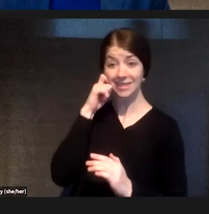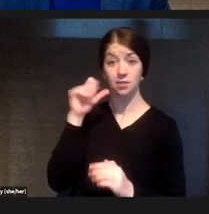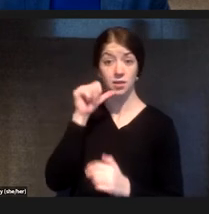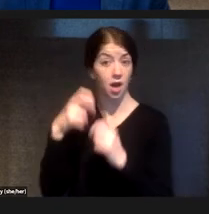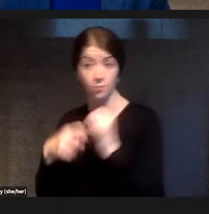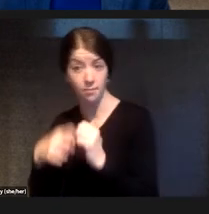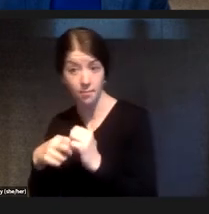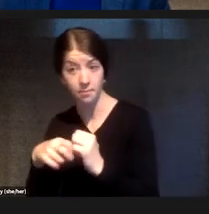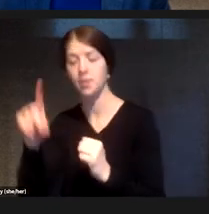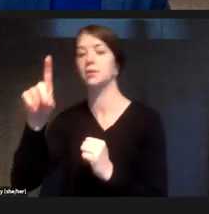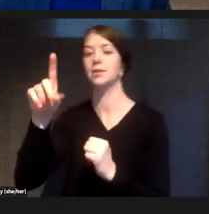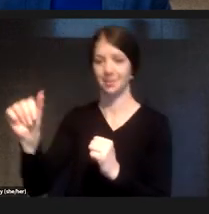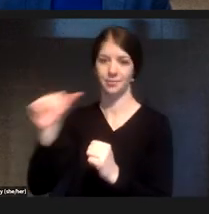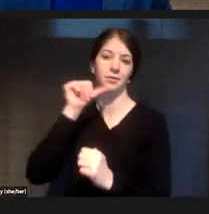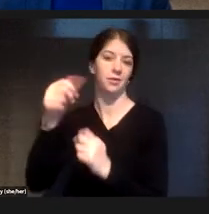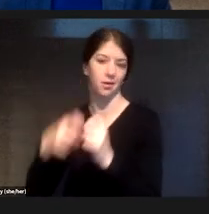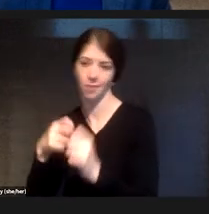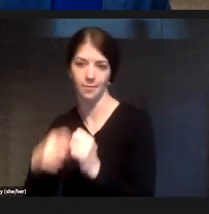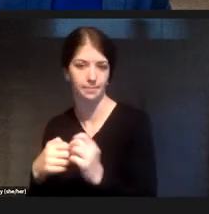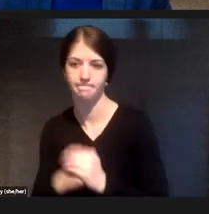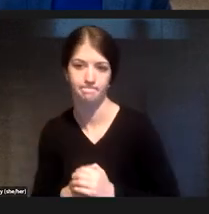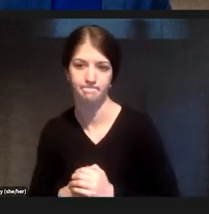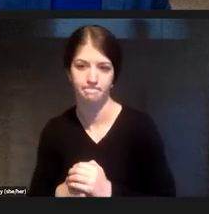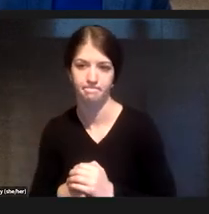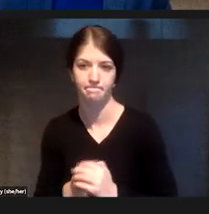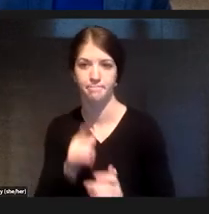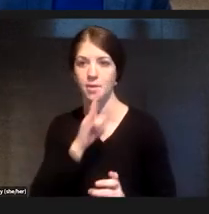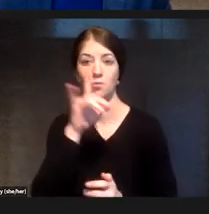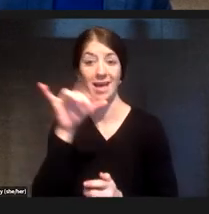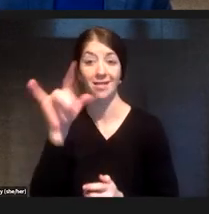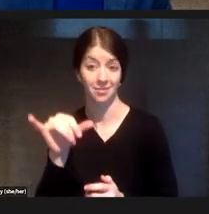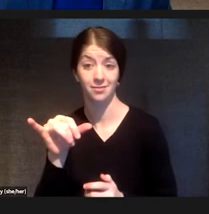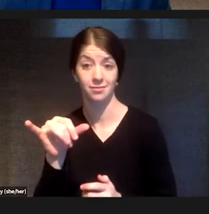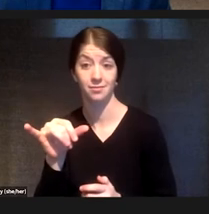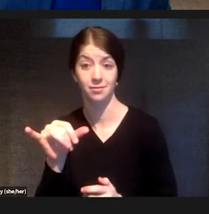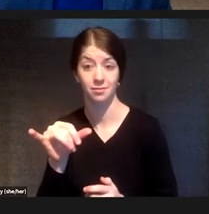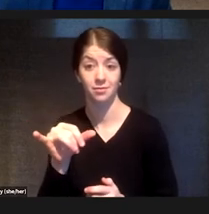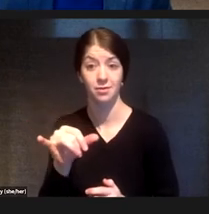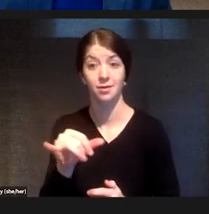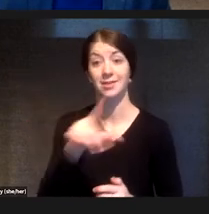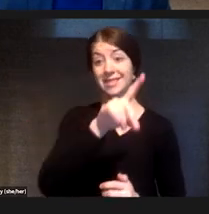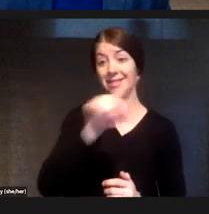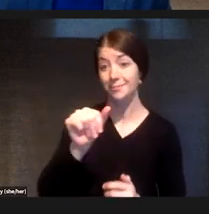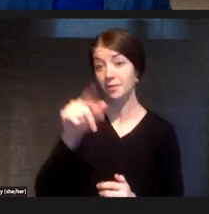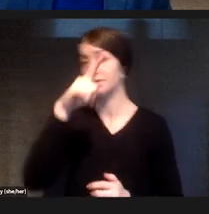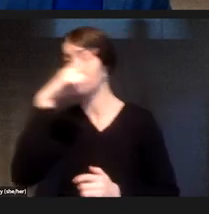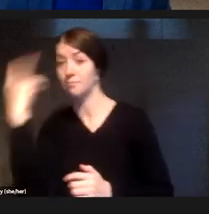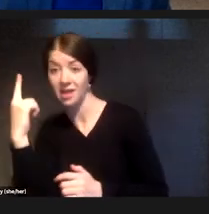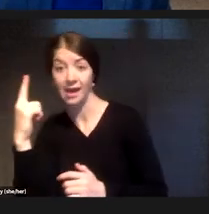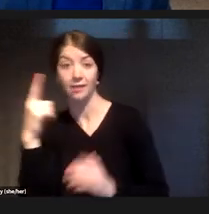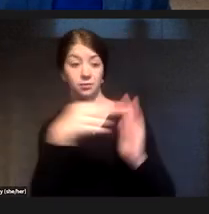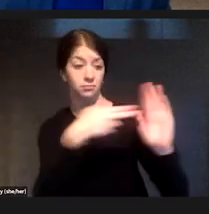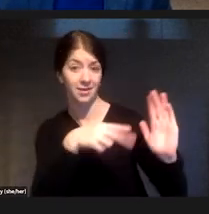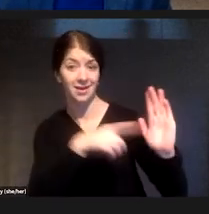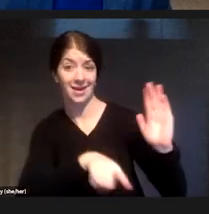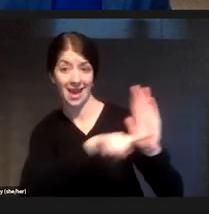problem either. The reality of it is that the reason that disability and Blackness are seen as negatives is because of the way